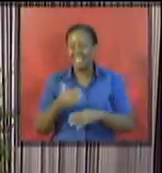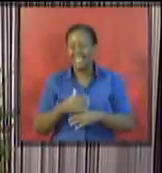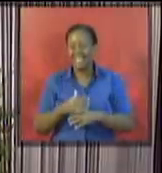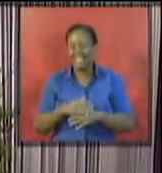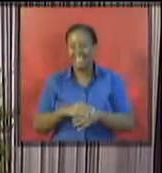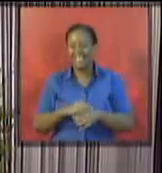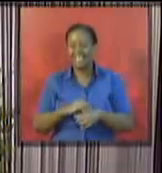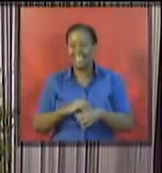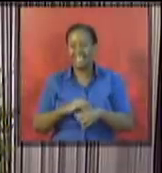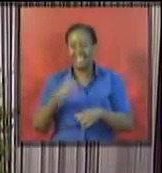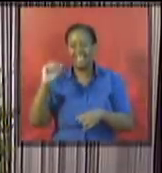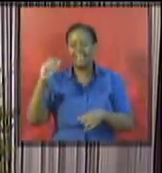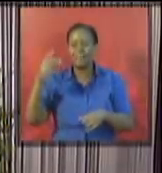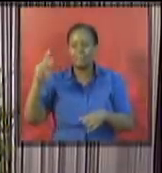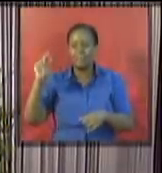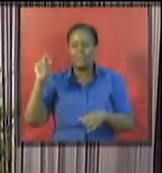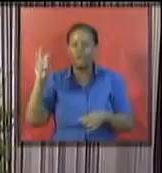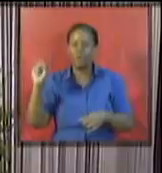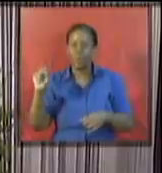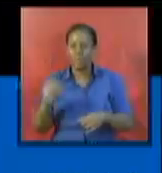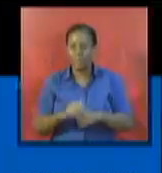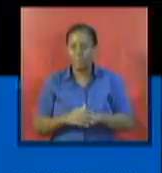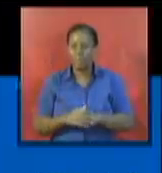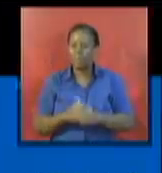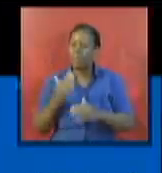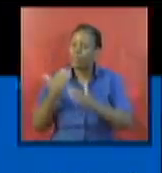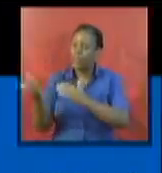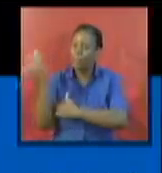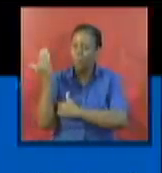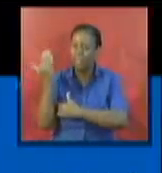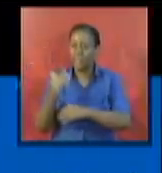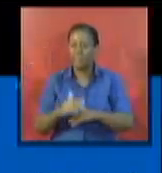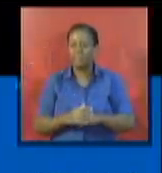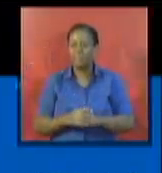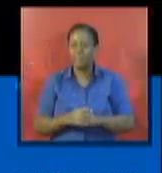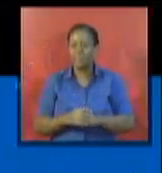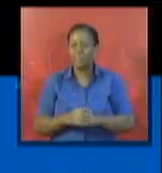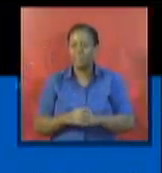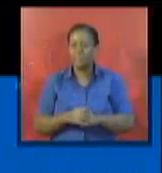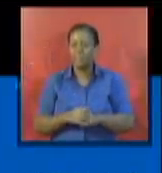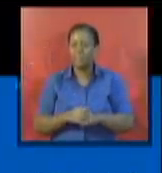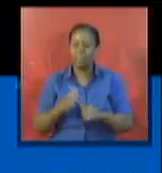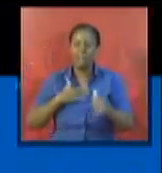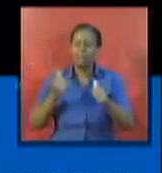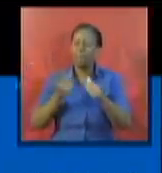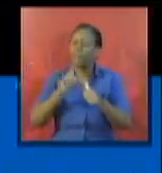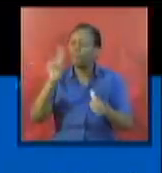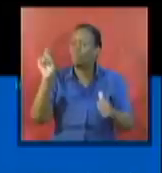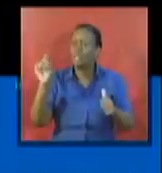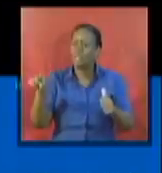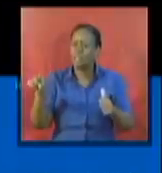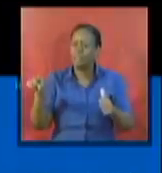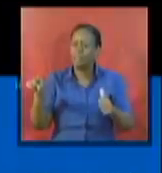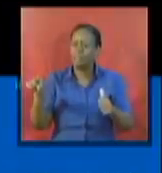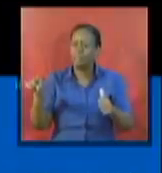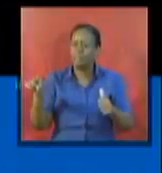Hi, good morning. Priya Hari, AZP News. Good morning to everyone. My first question, I wanted to find out, I asked and I don't think I got a